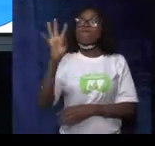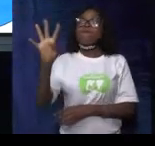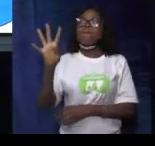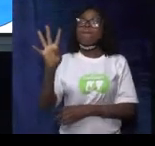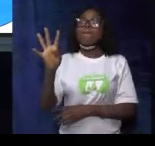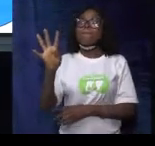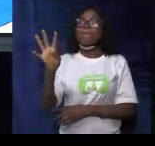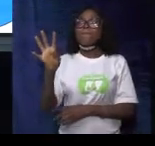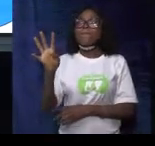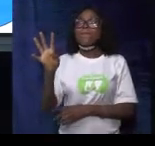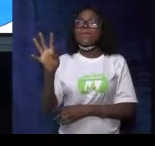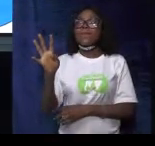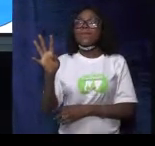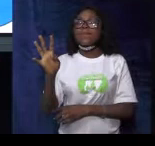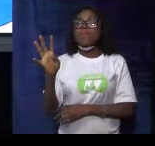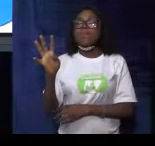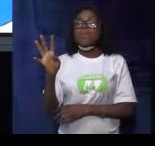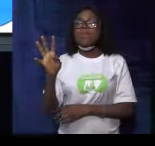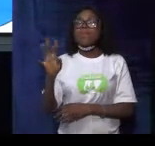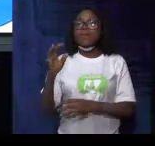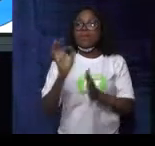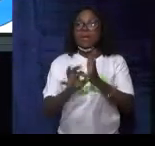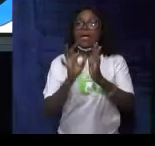That is 1/4.